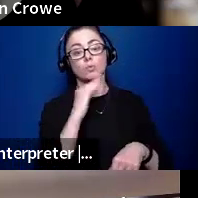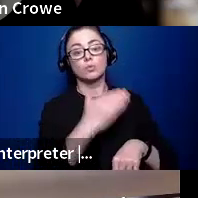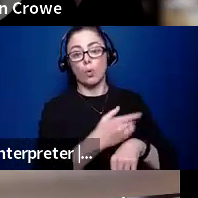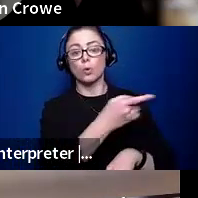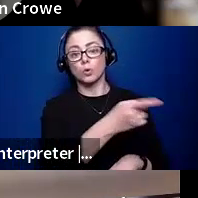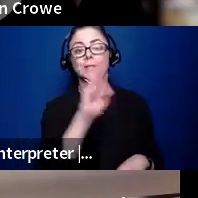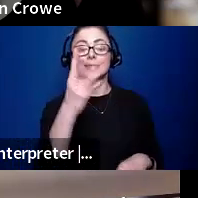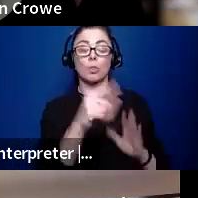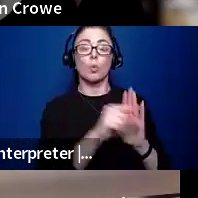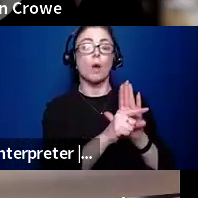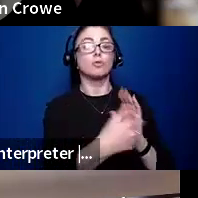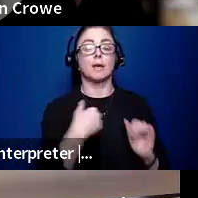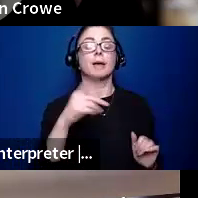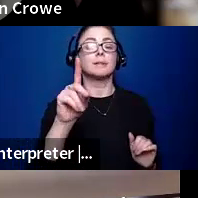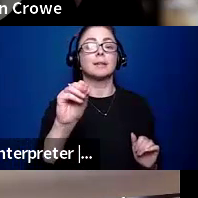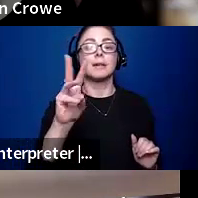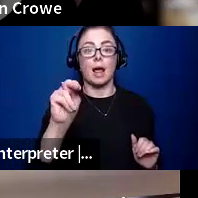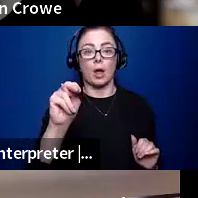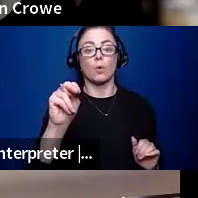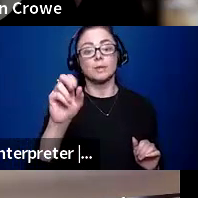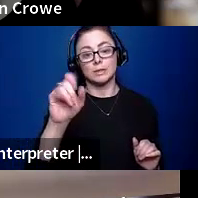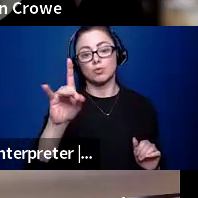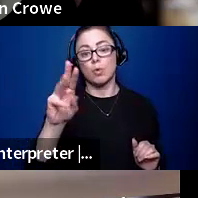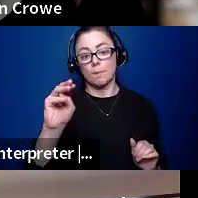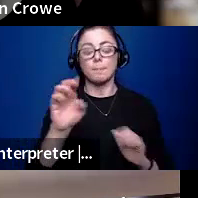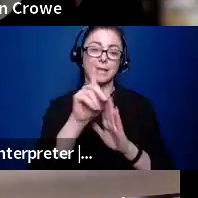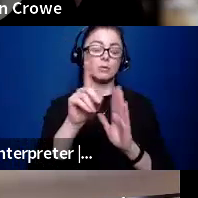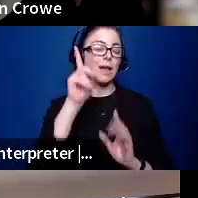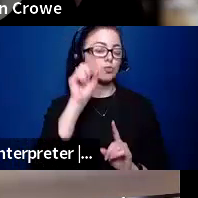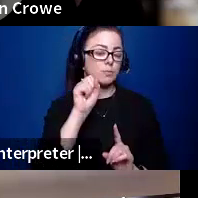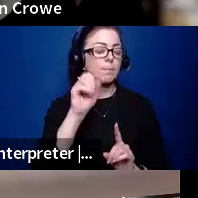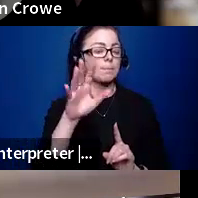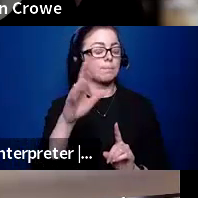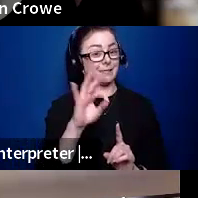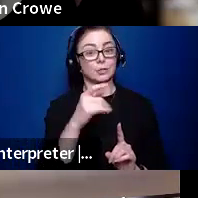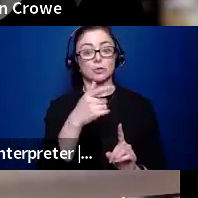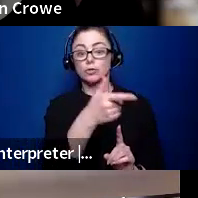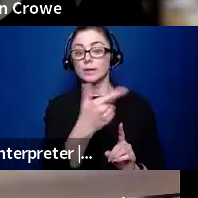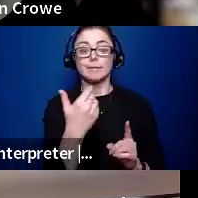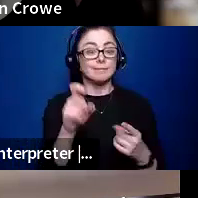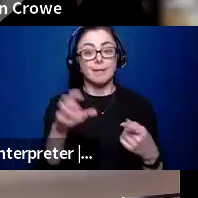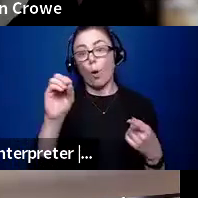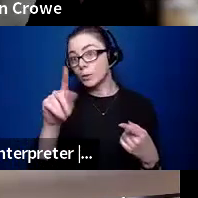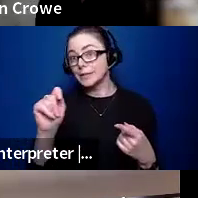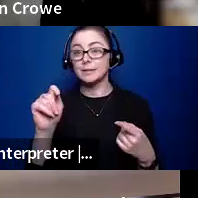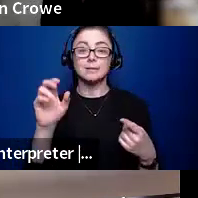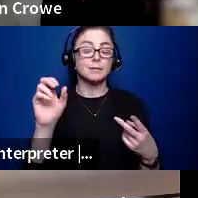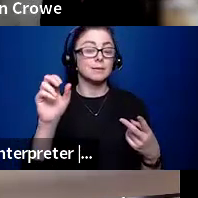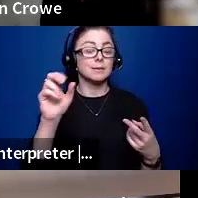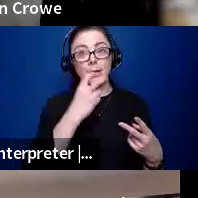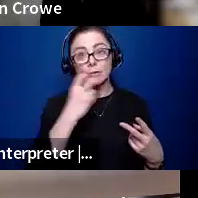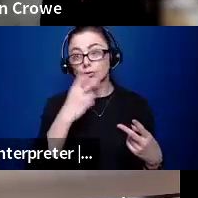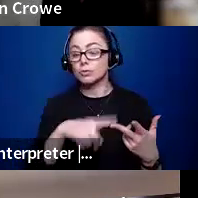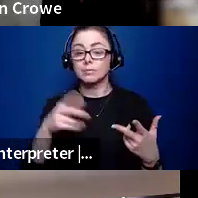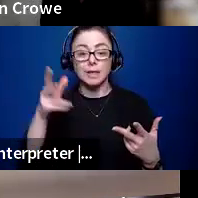If there's an available service for special ed, I'm pretty confident she has used it. Speech, OT, PT, hearing services, hearing